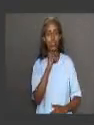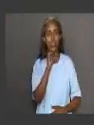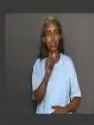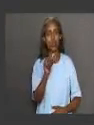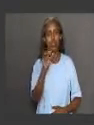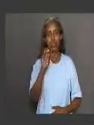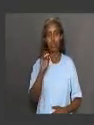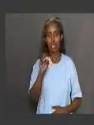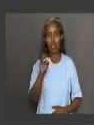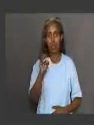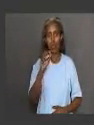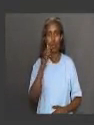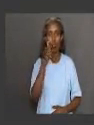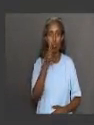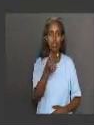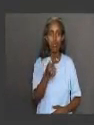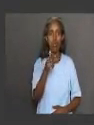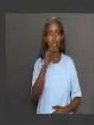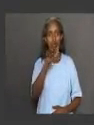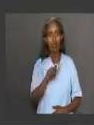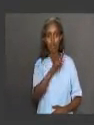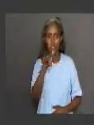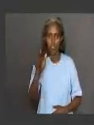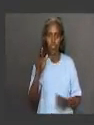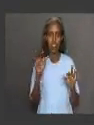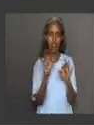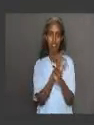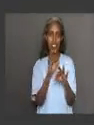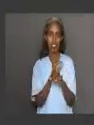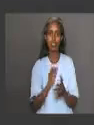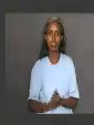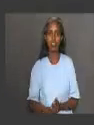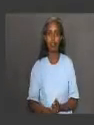0, is called a quadratic function.